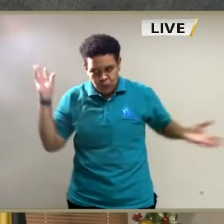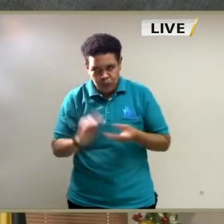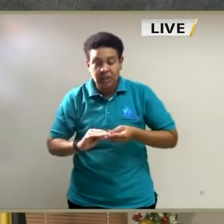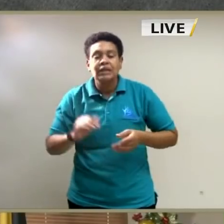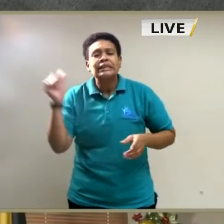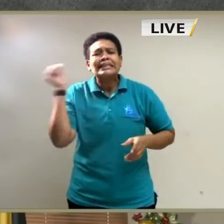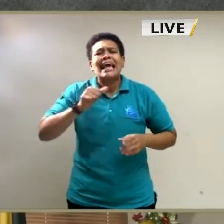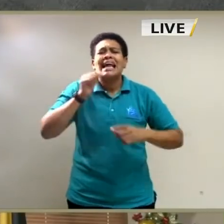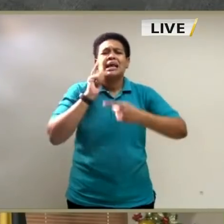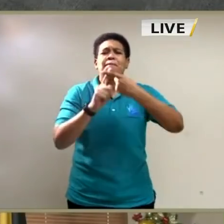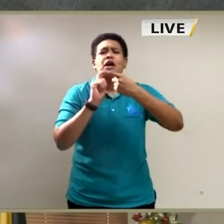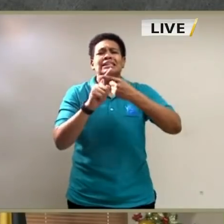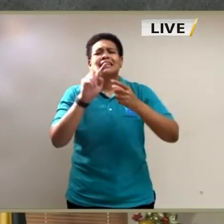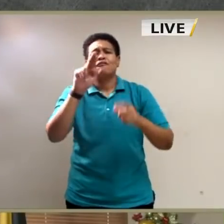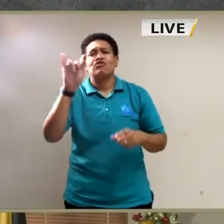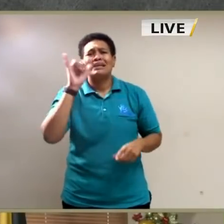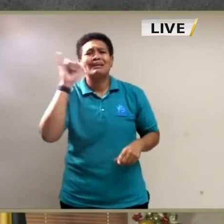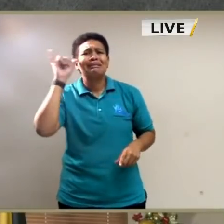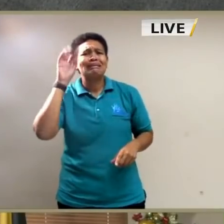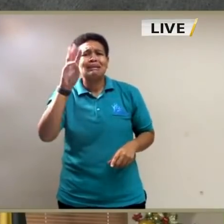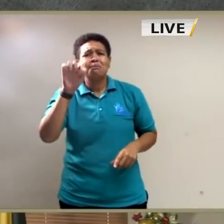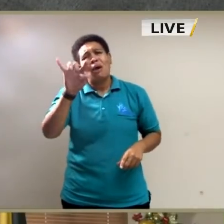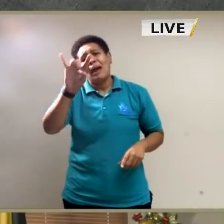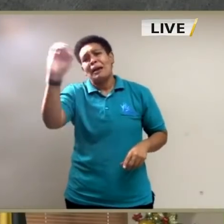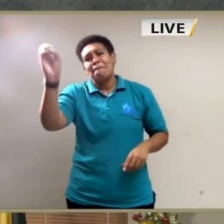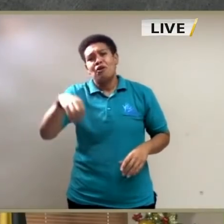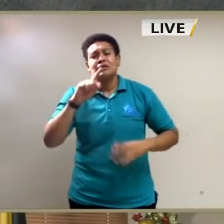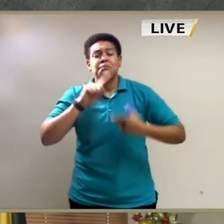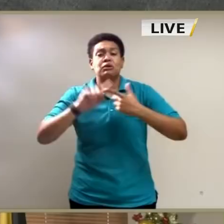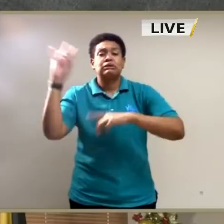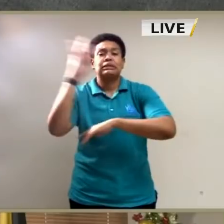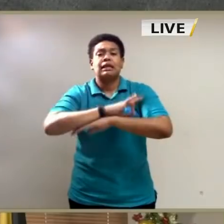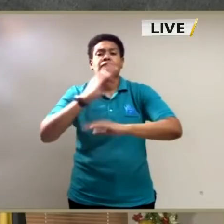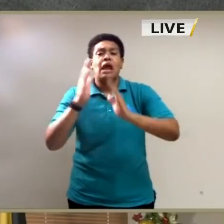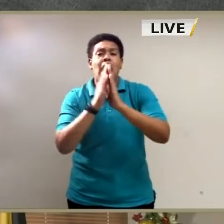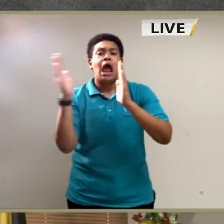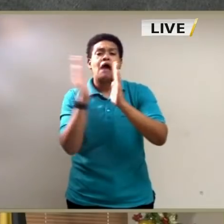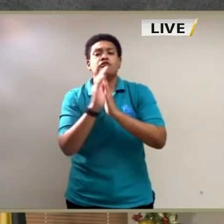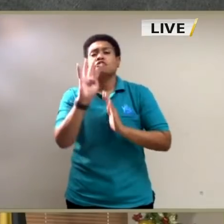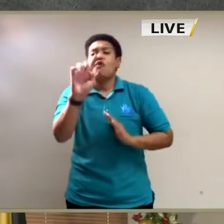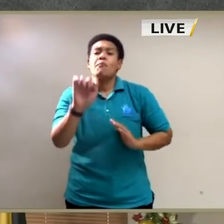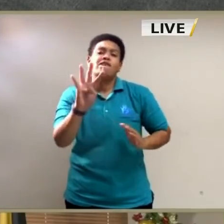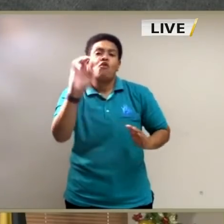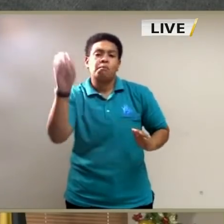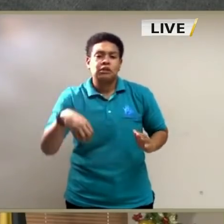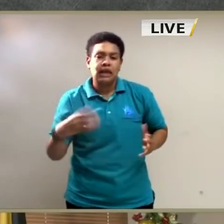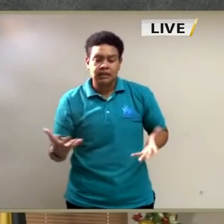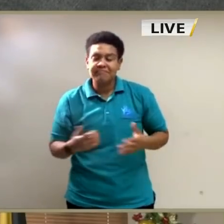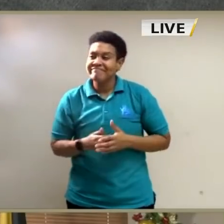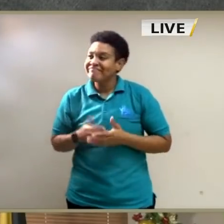was 6.8% and the 7-day average at 4.4%.